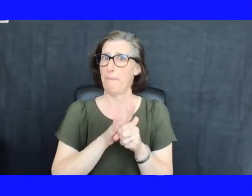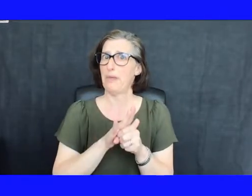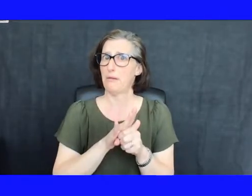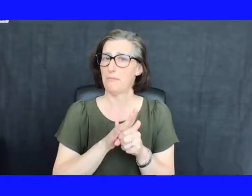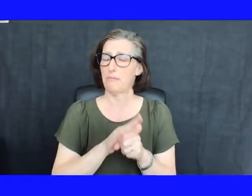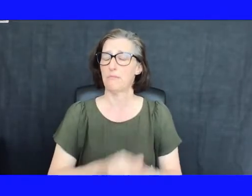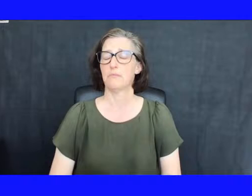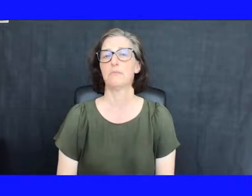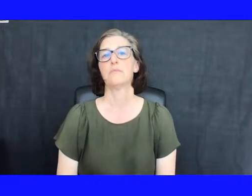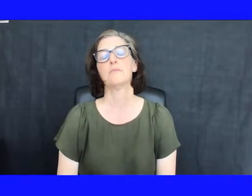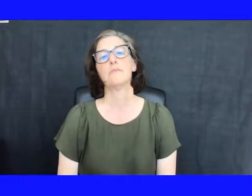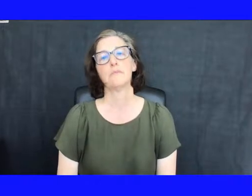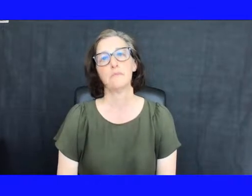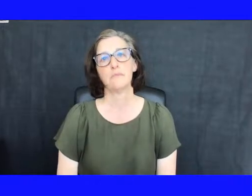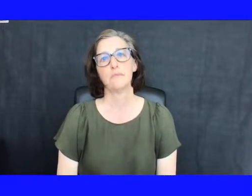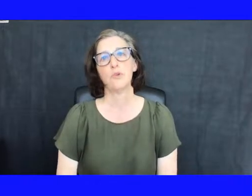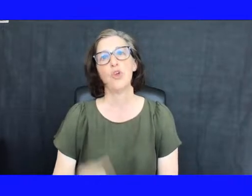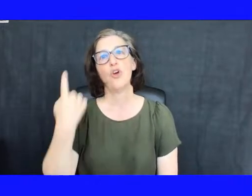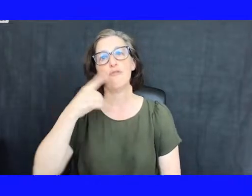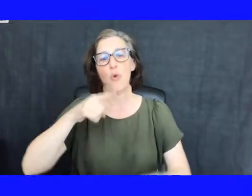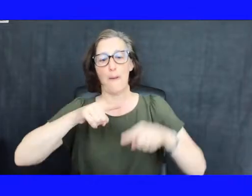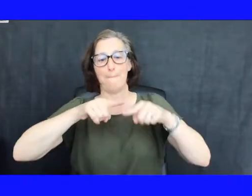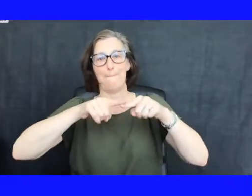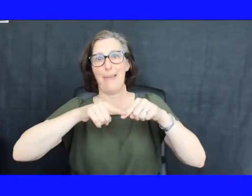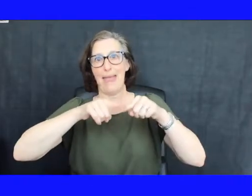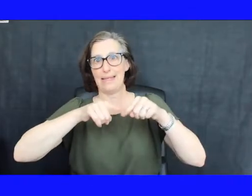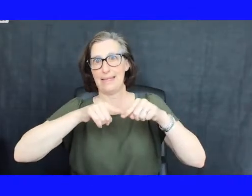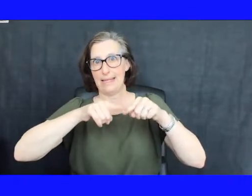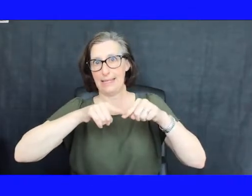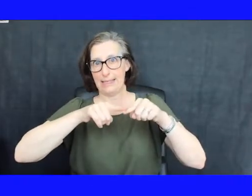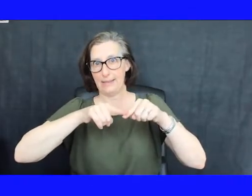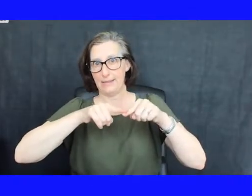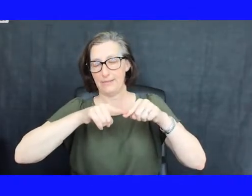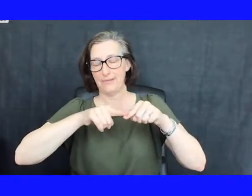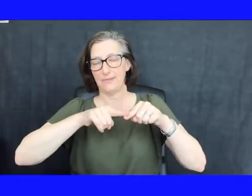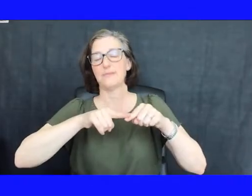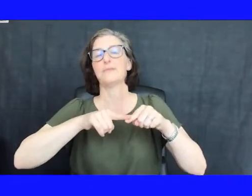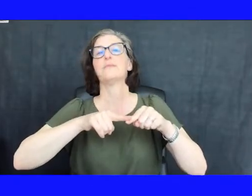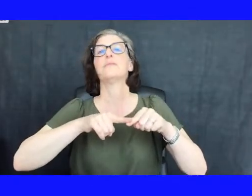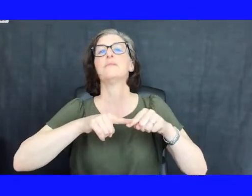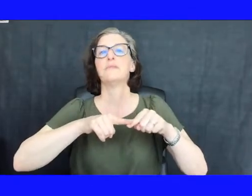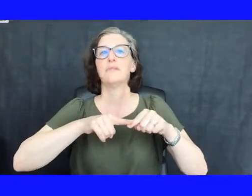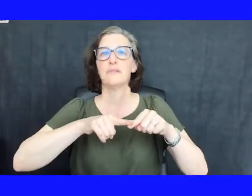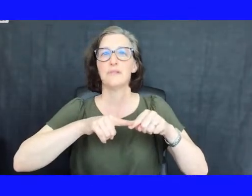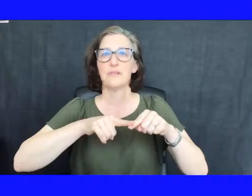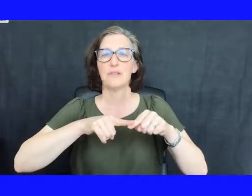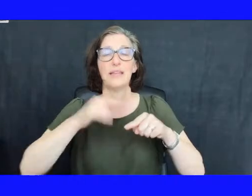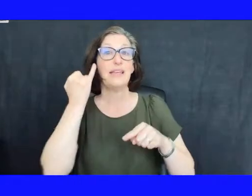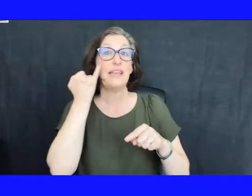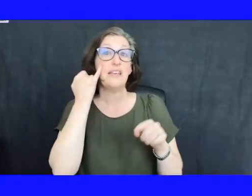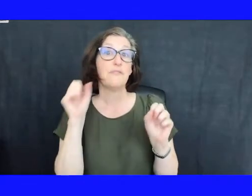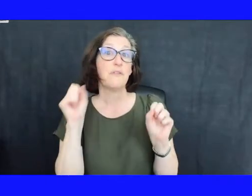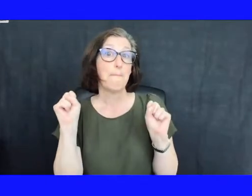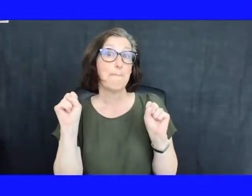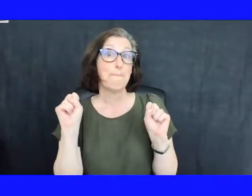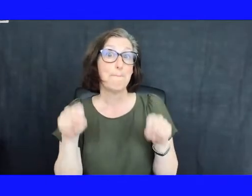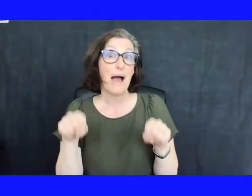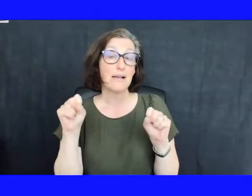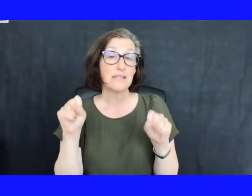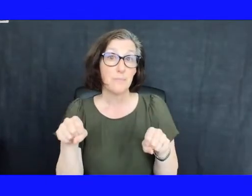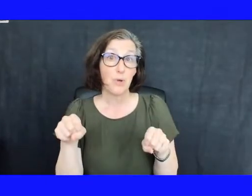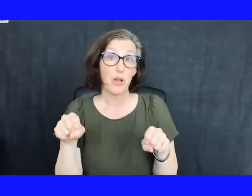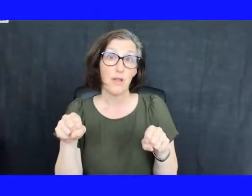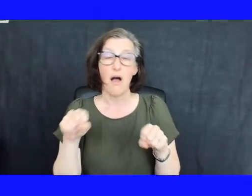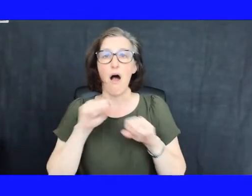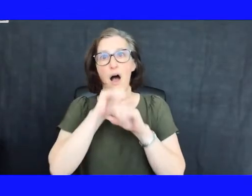that the matters are properly coded and addressed and closed. Yes, and the 2020 internal